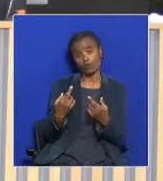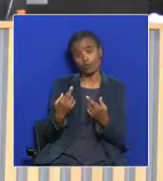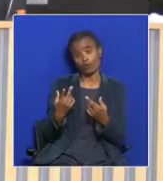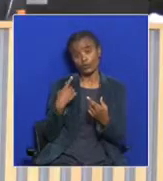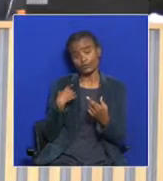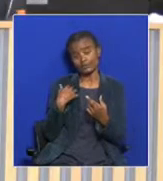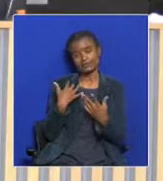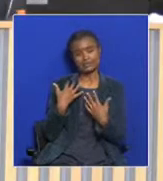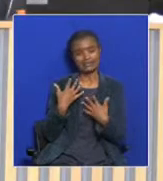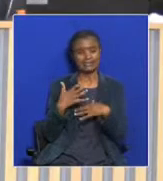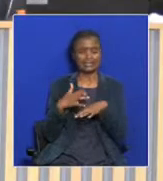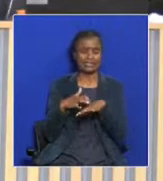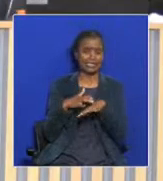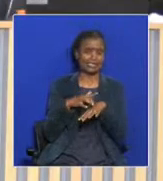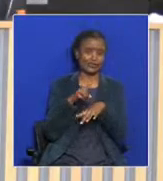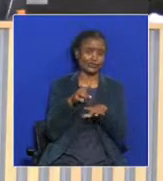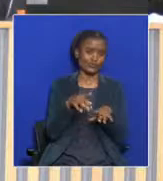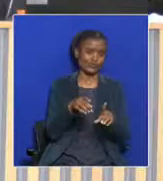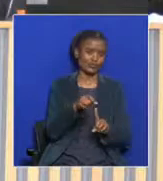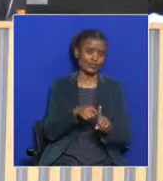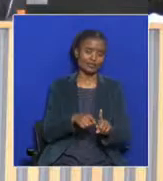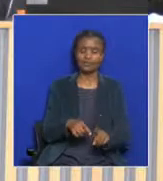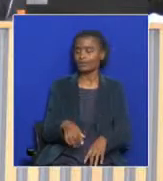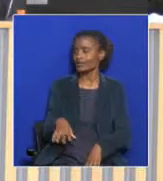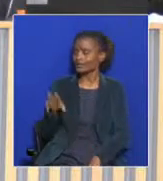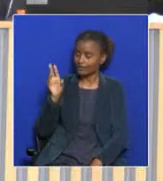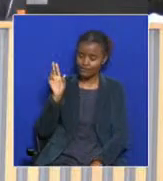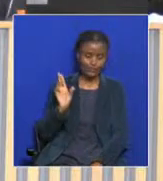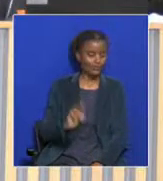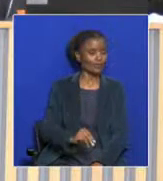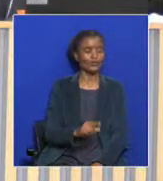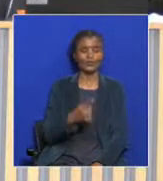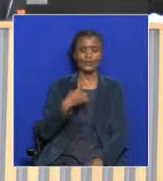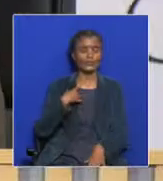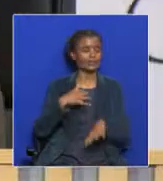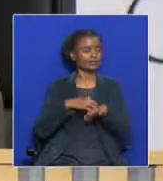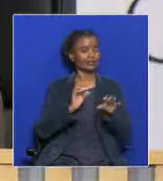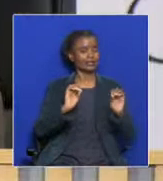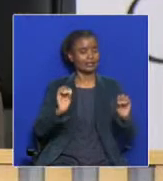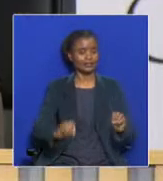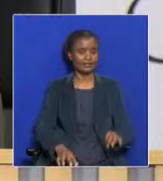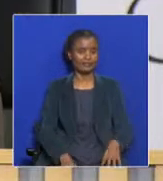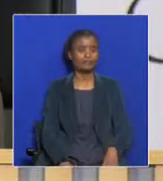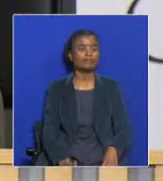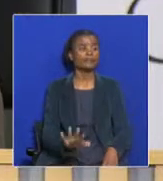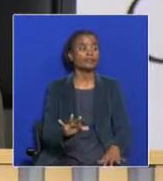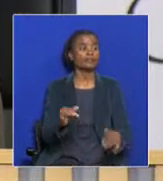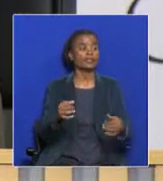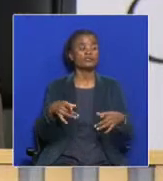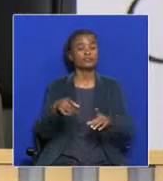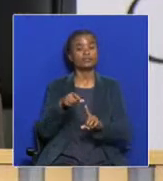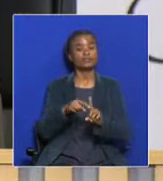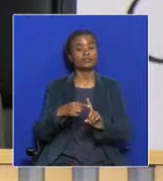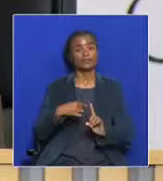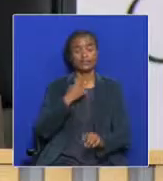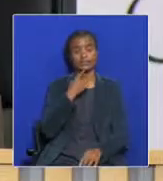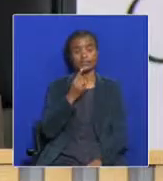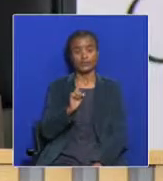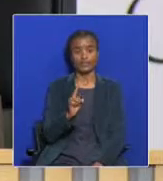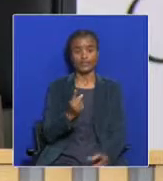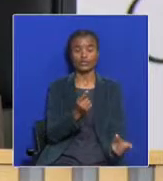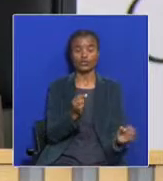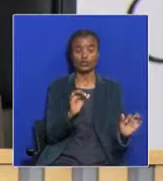but I'm not in the least annoyed. Okay. No. I'm saying, Chair, this is how it works. If my